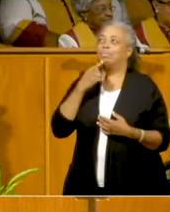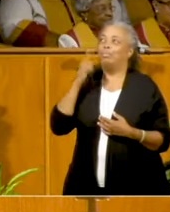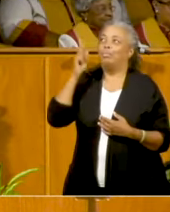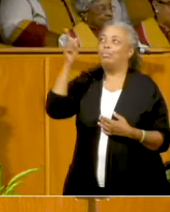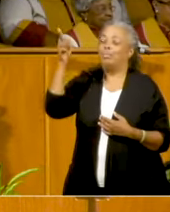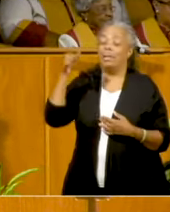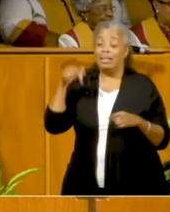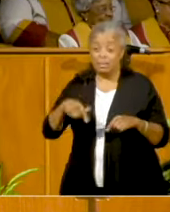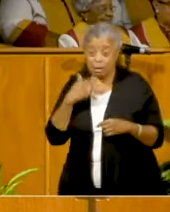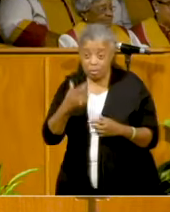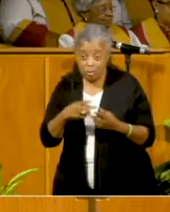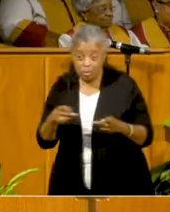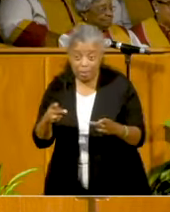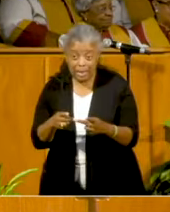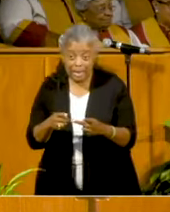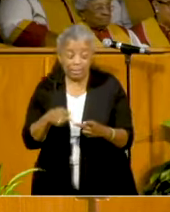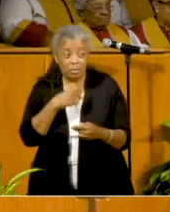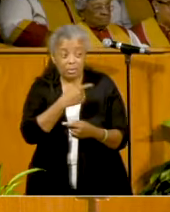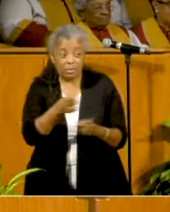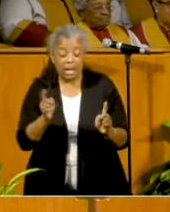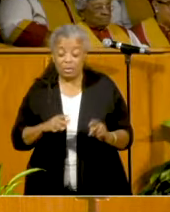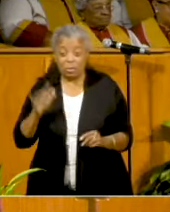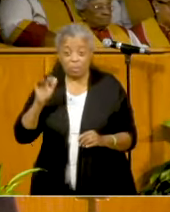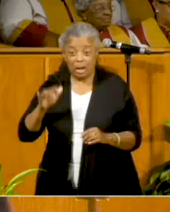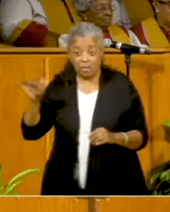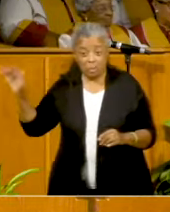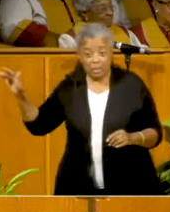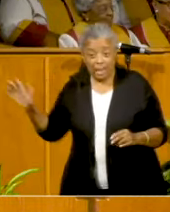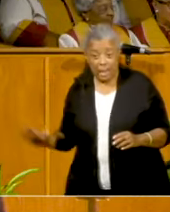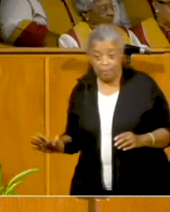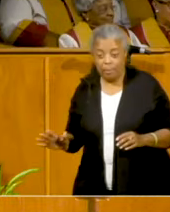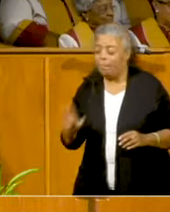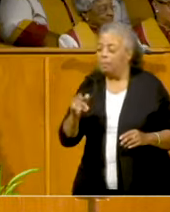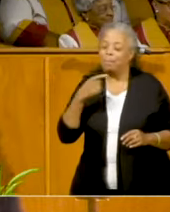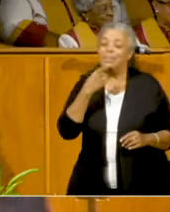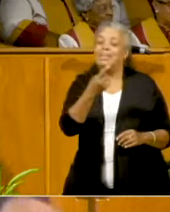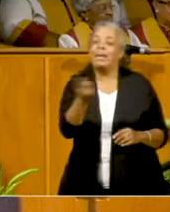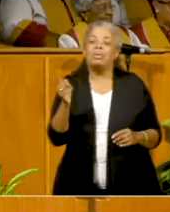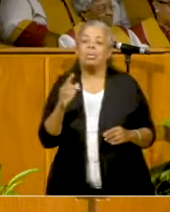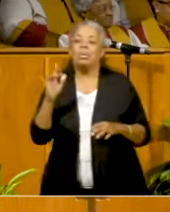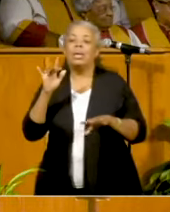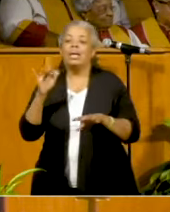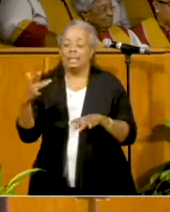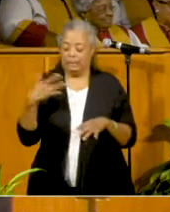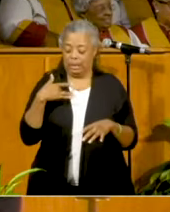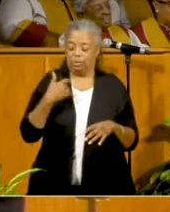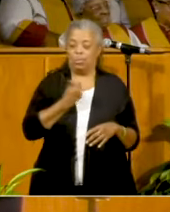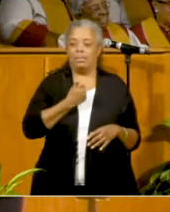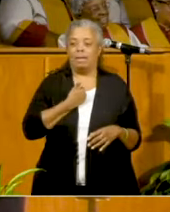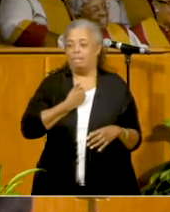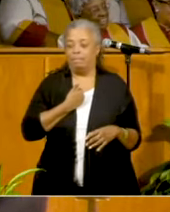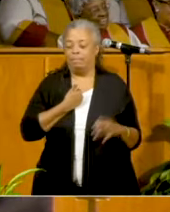This would be a good place to tell you to touch your neighbor, but no, why don't you touch yourself?